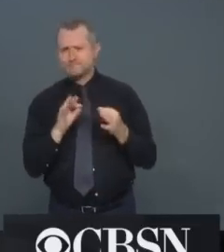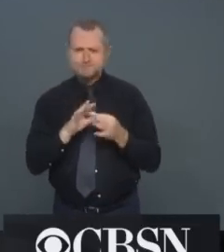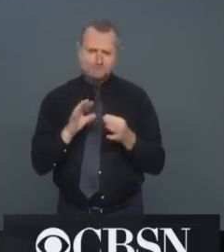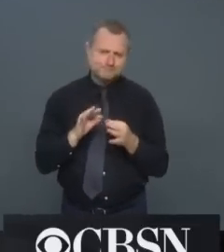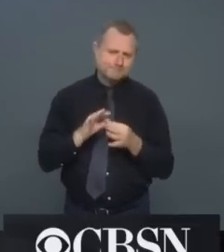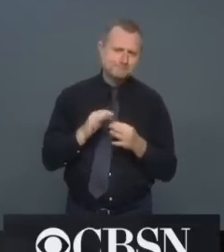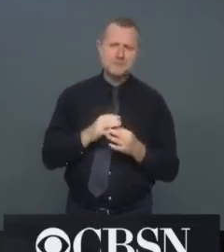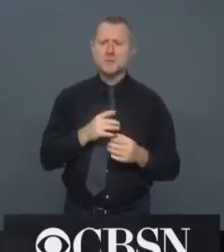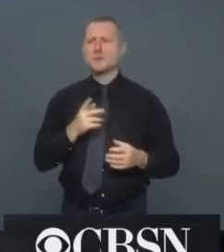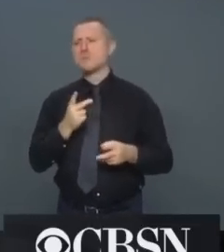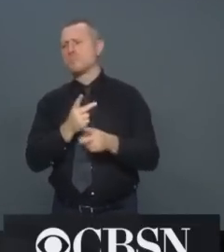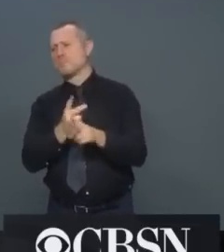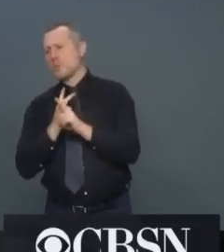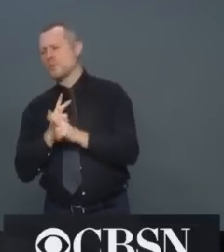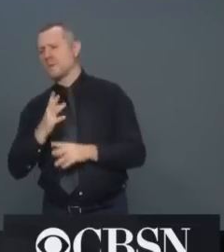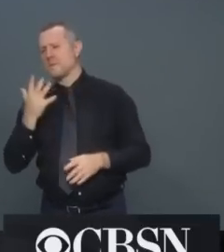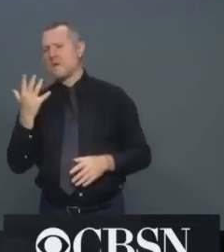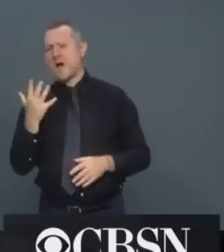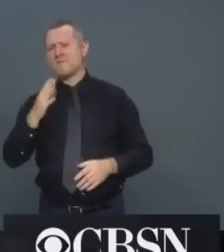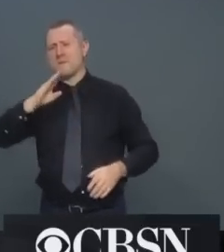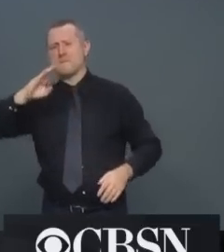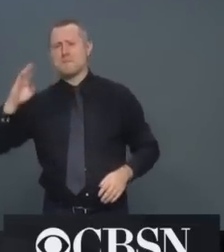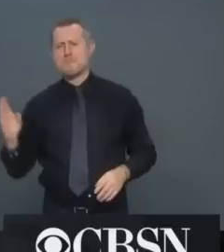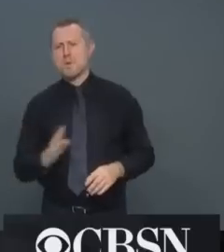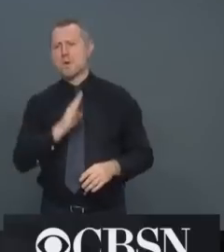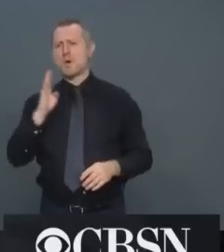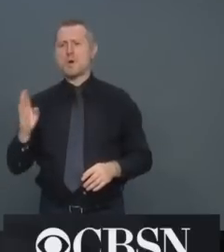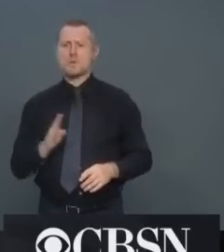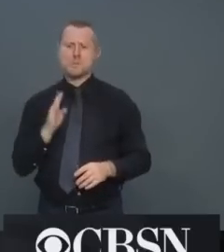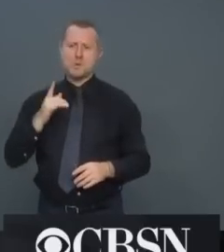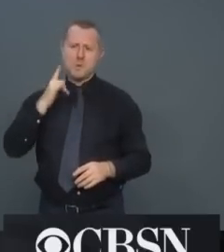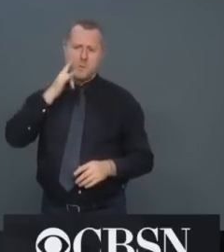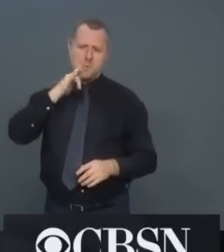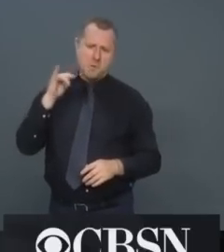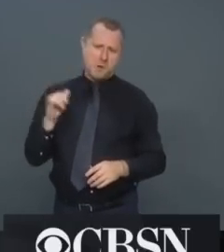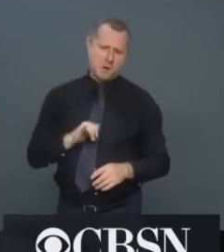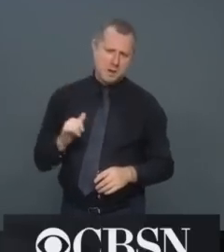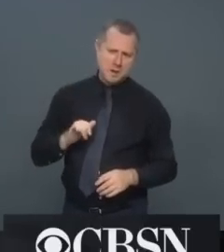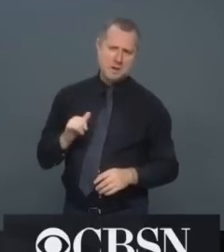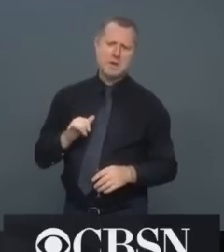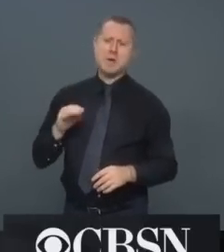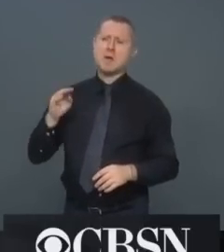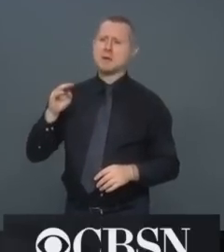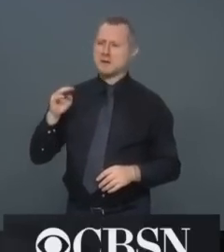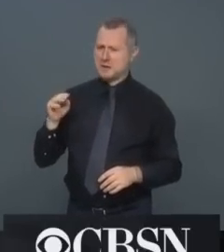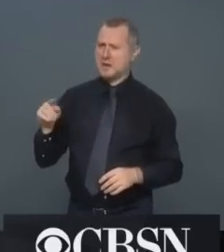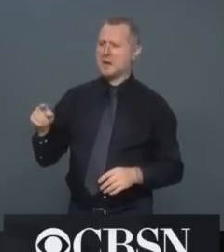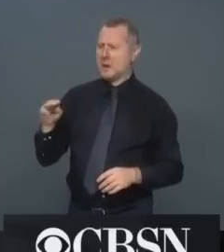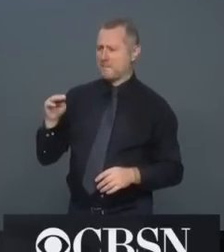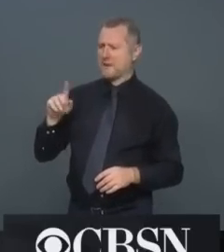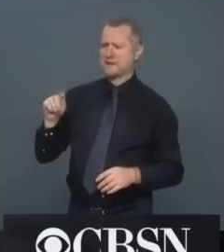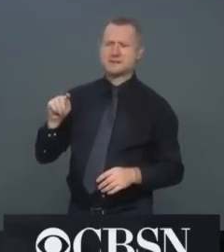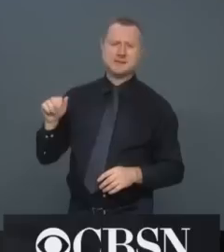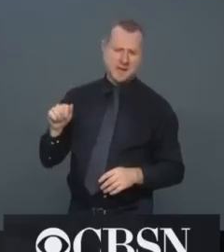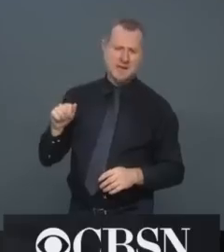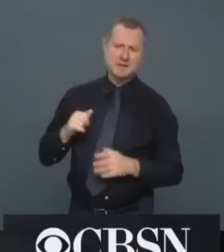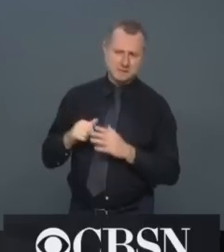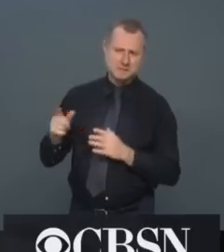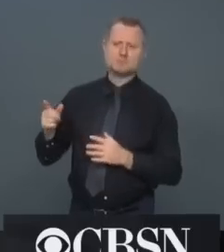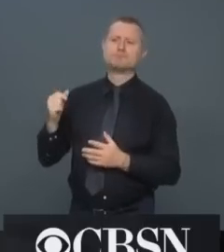It looks like the MTA has authorized their own borrowing up to $2.9 billion. I know the state authorized their own borrowing during the budget, even if they haven't done